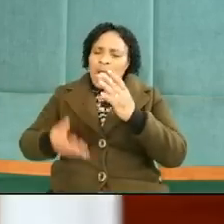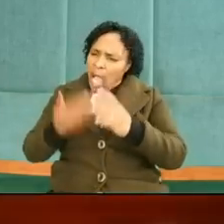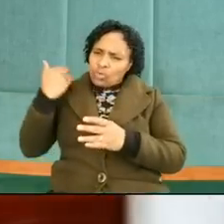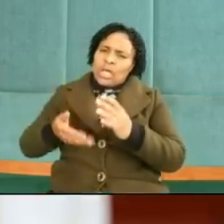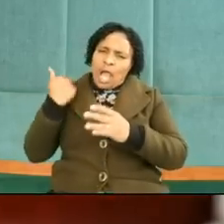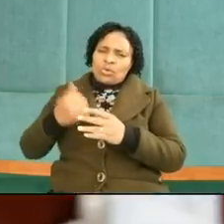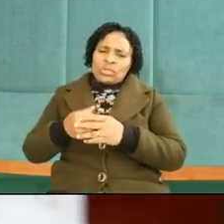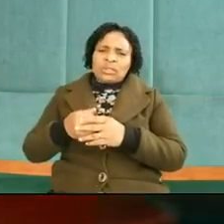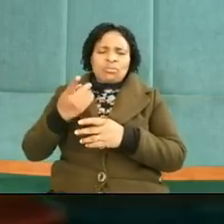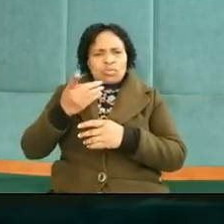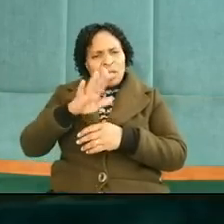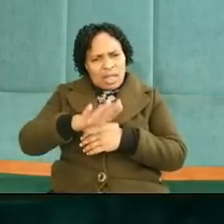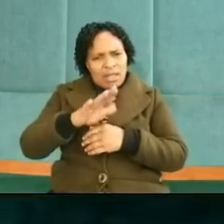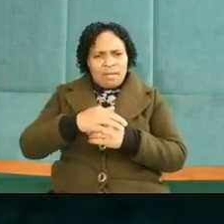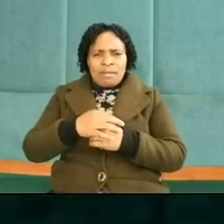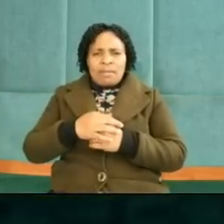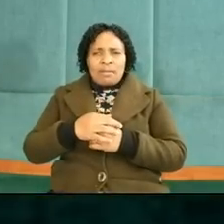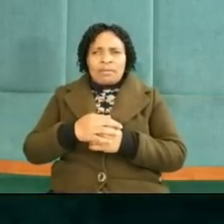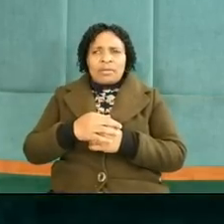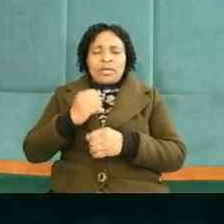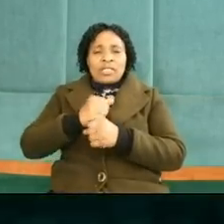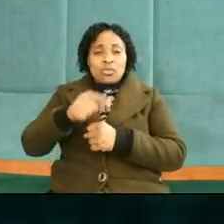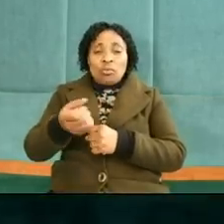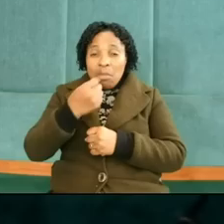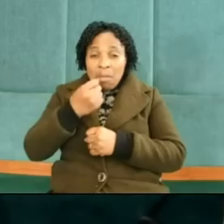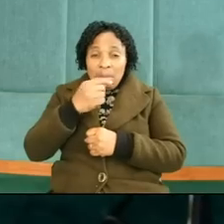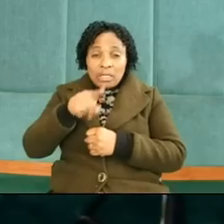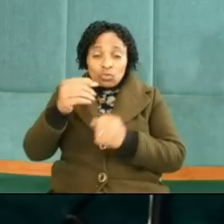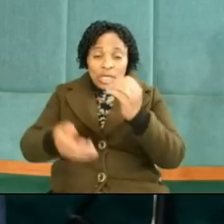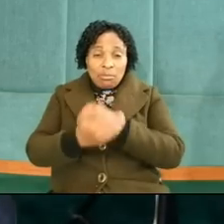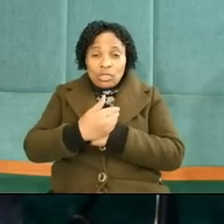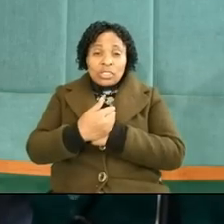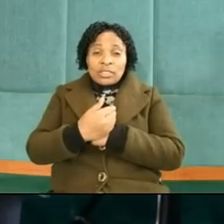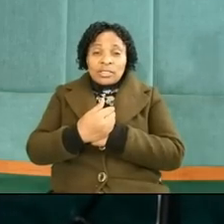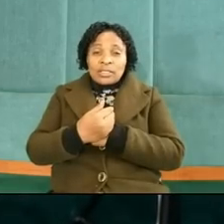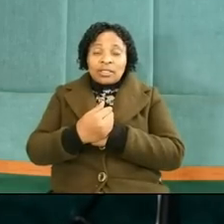We have a... Papa, calm down. Did you take your tablet this morning?